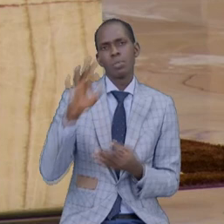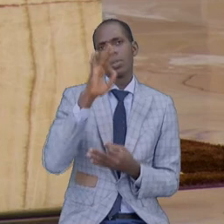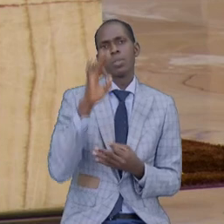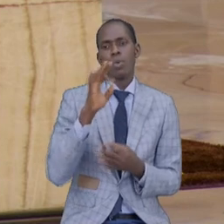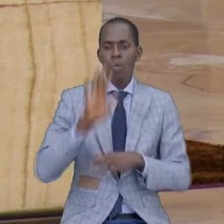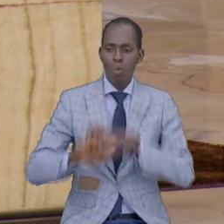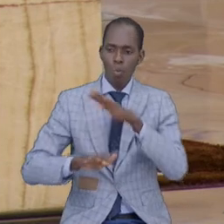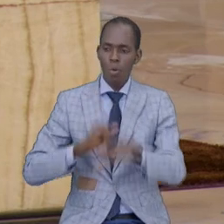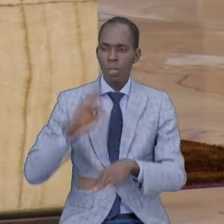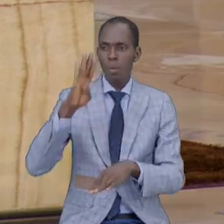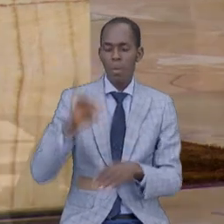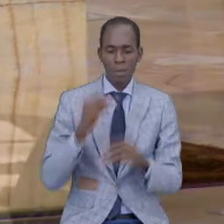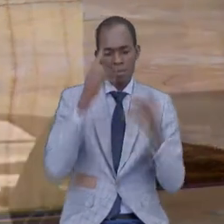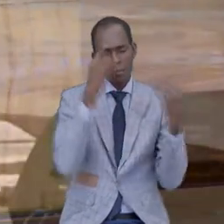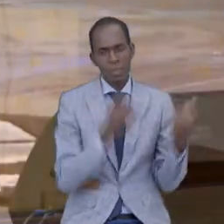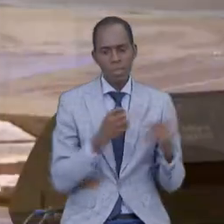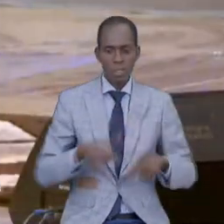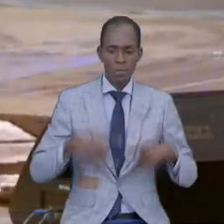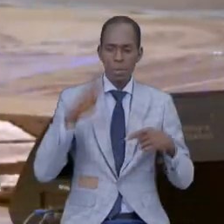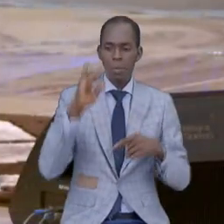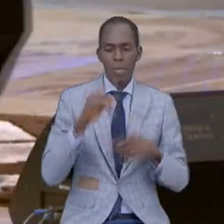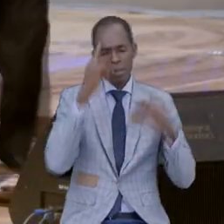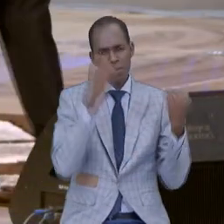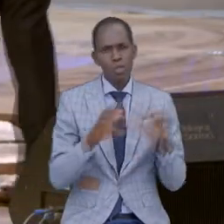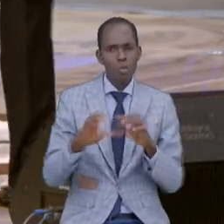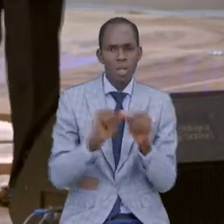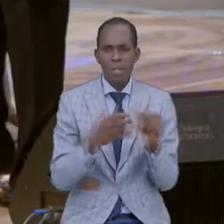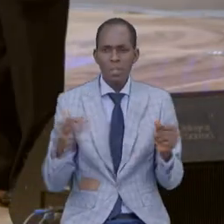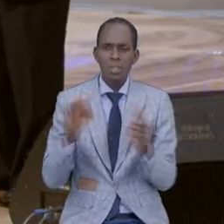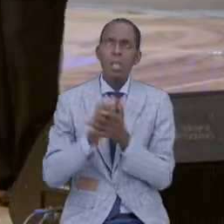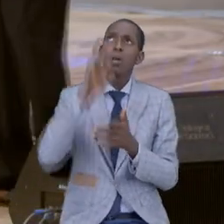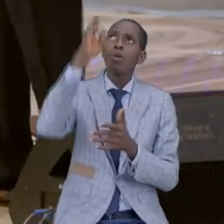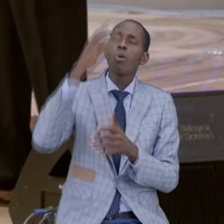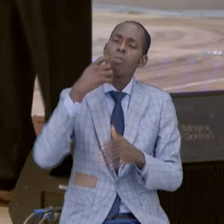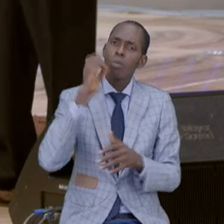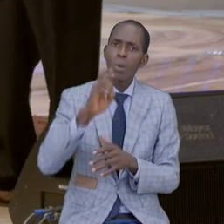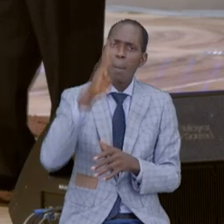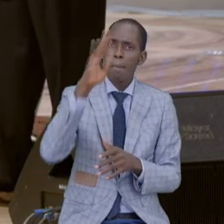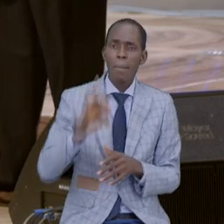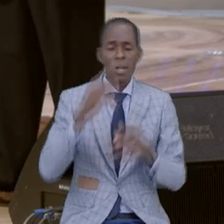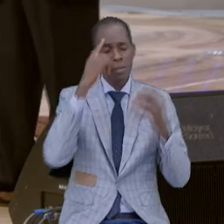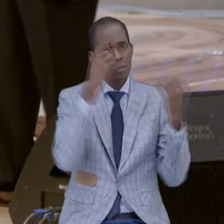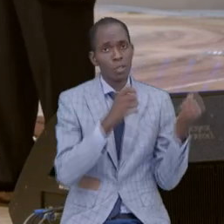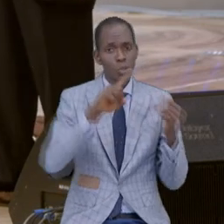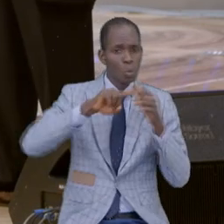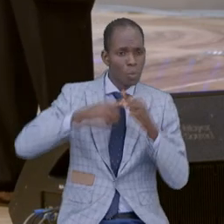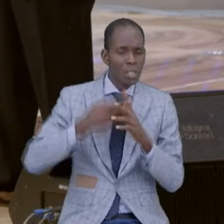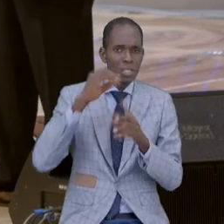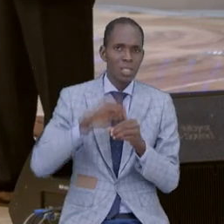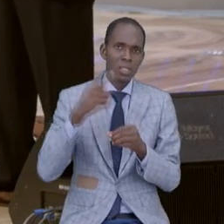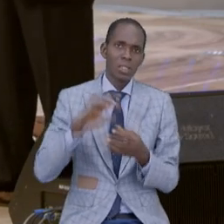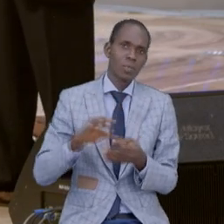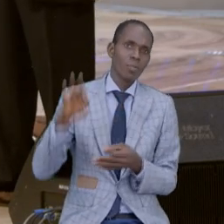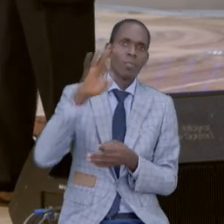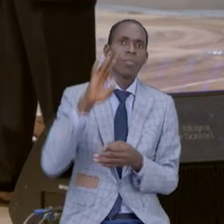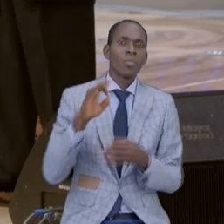walking by faith, living by faith, and doing everything God ordains by faith. You began in the spirit,